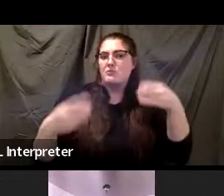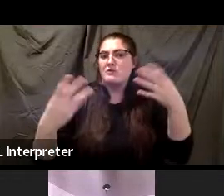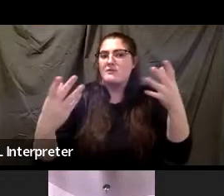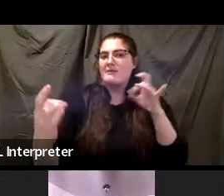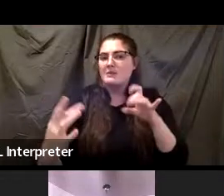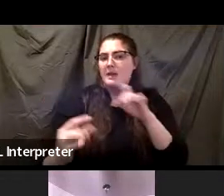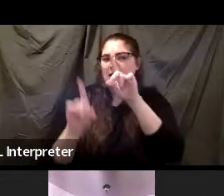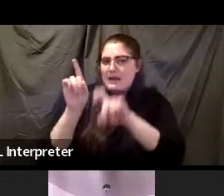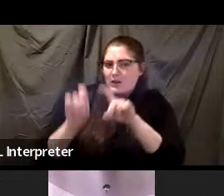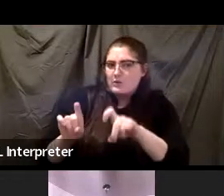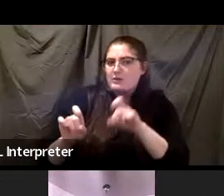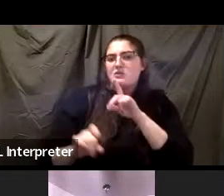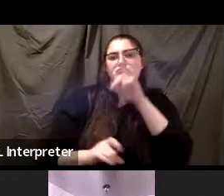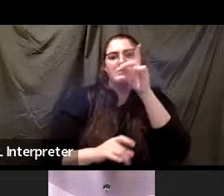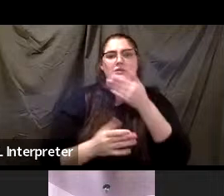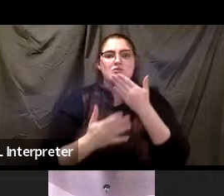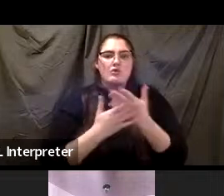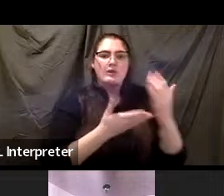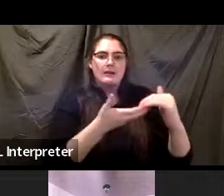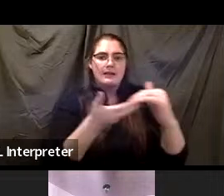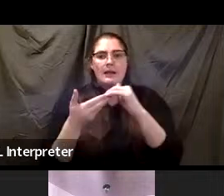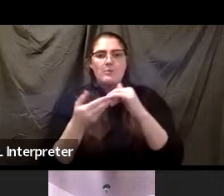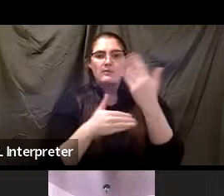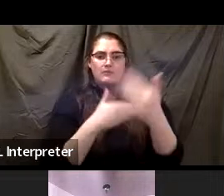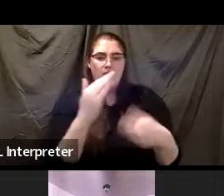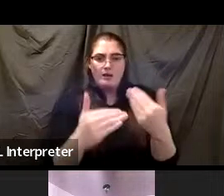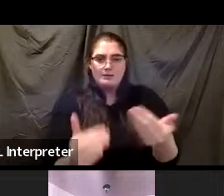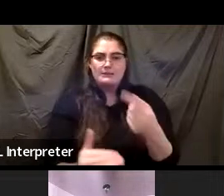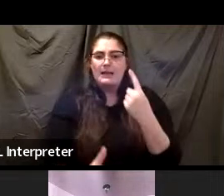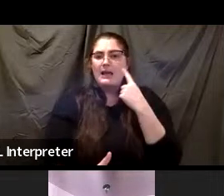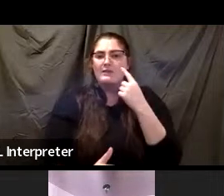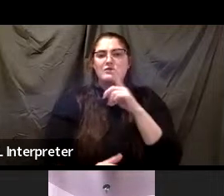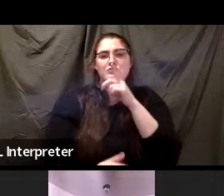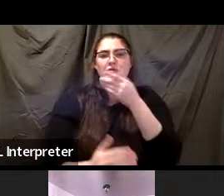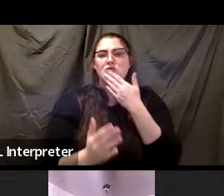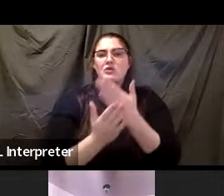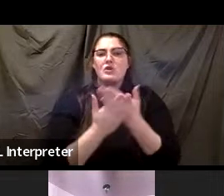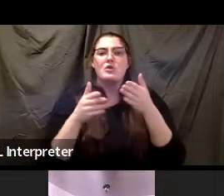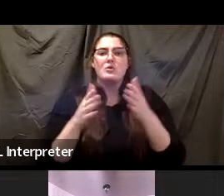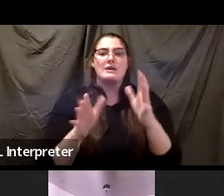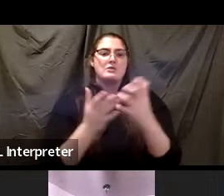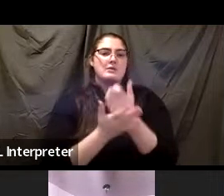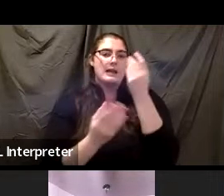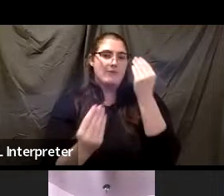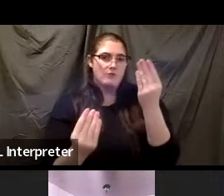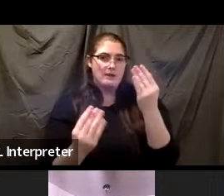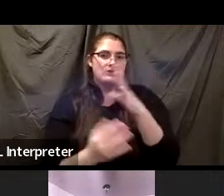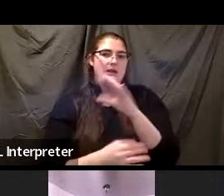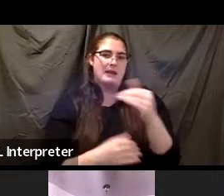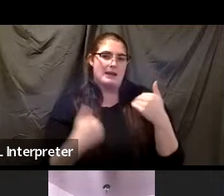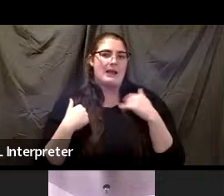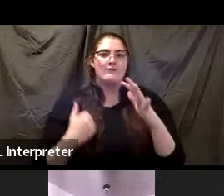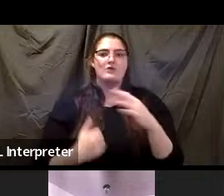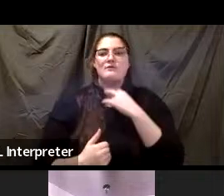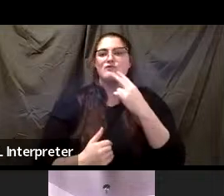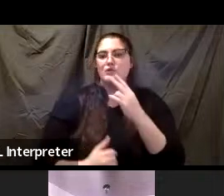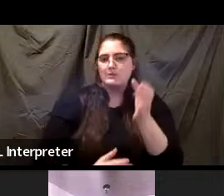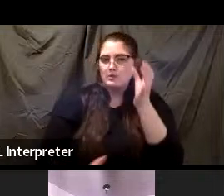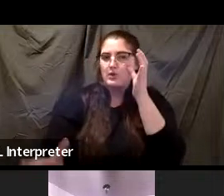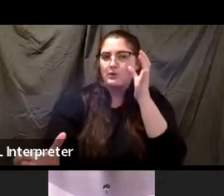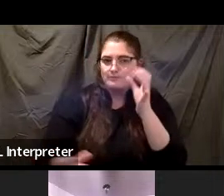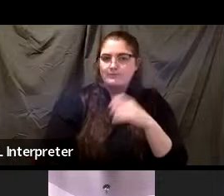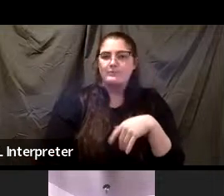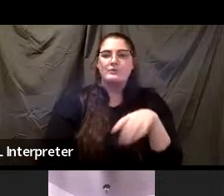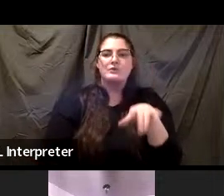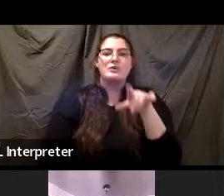really good collaborative process, and I think it's a really good way to get information and have your voice be heard. So again, that's